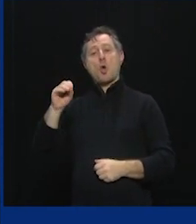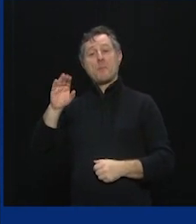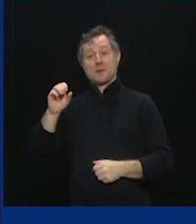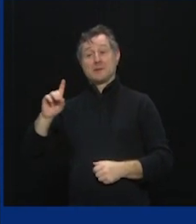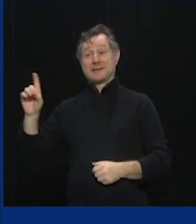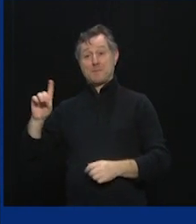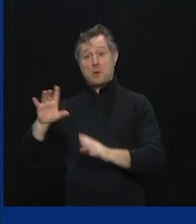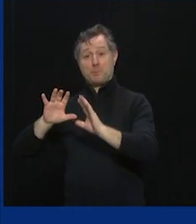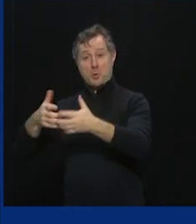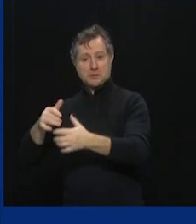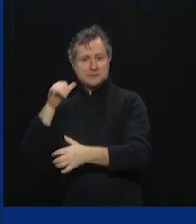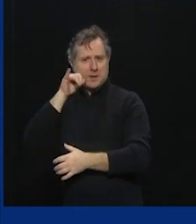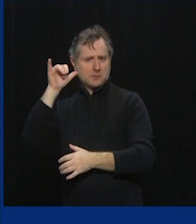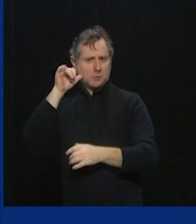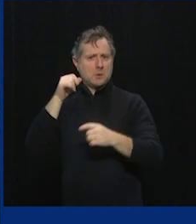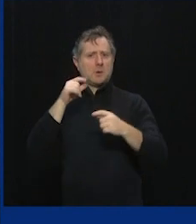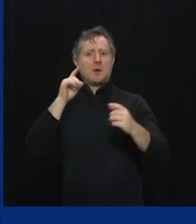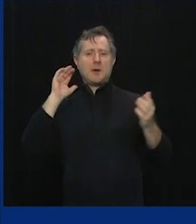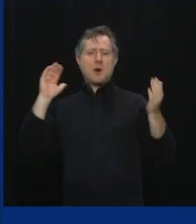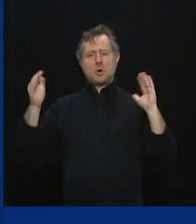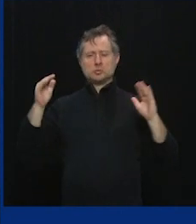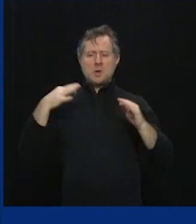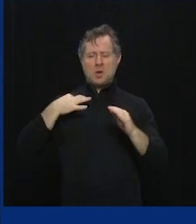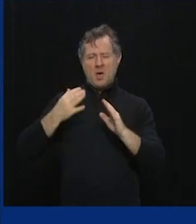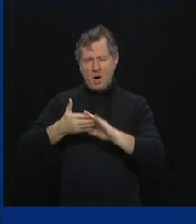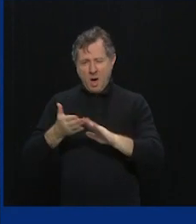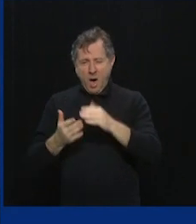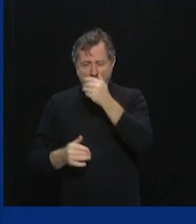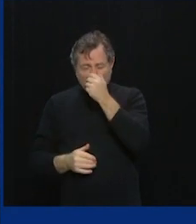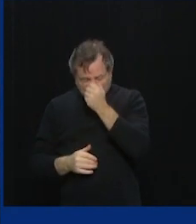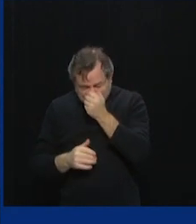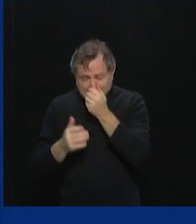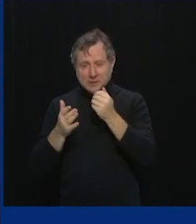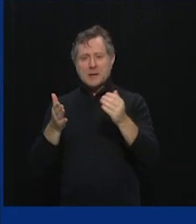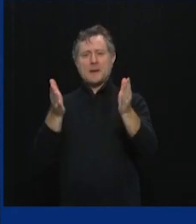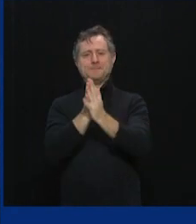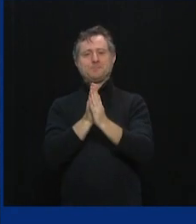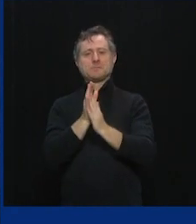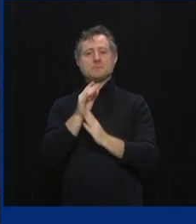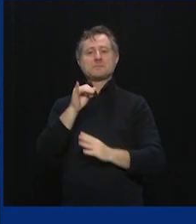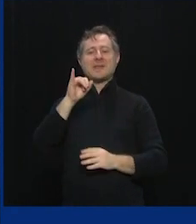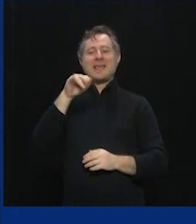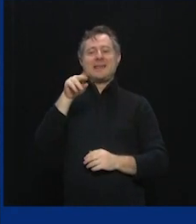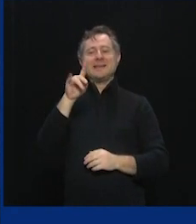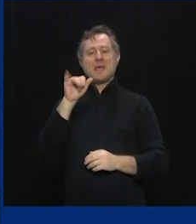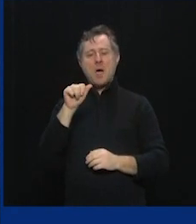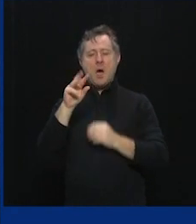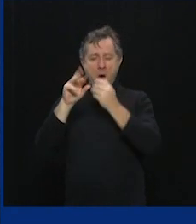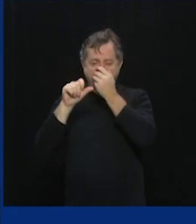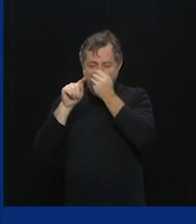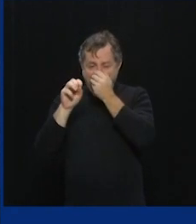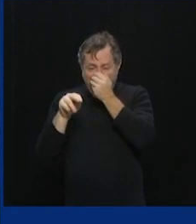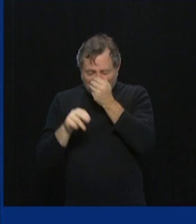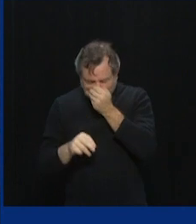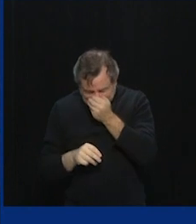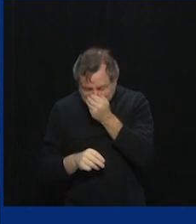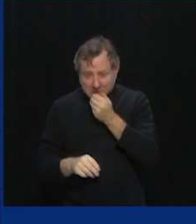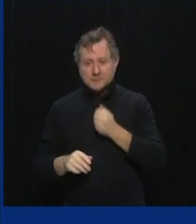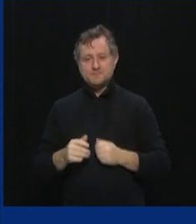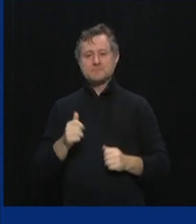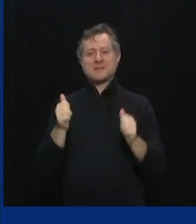yesterday made an analogy when he was asked about India Walton, made some sort of analogy to David Duke, the former